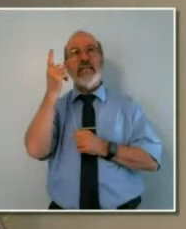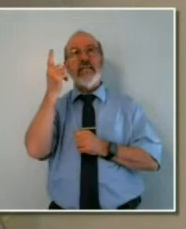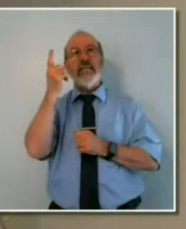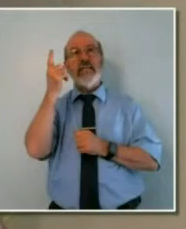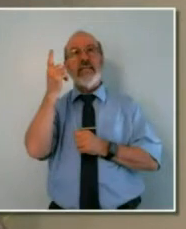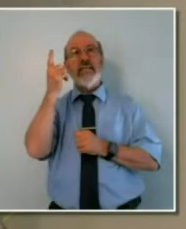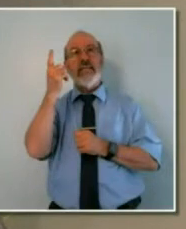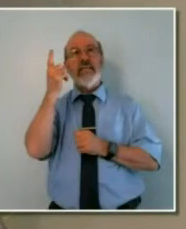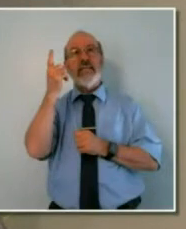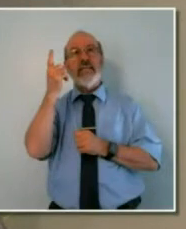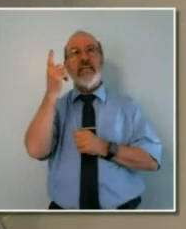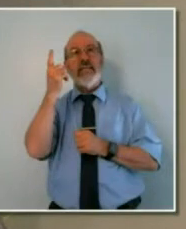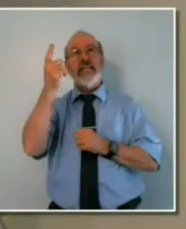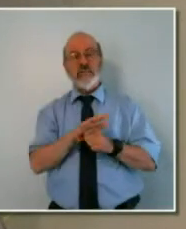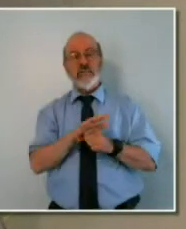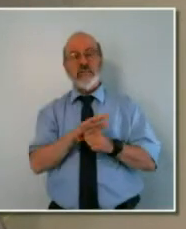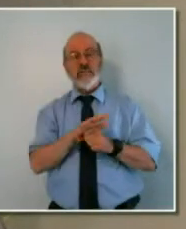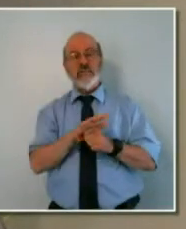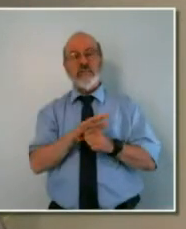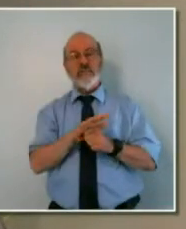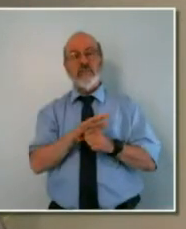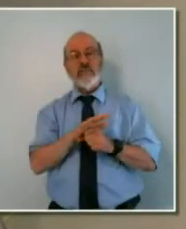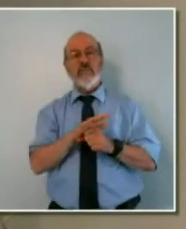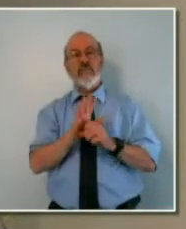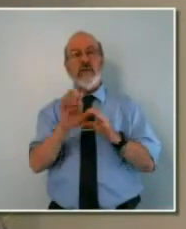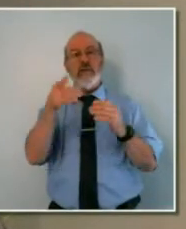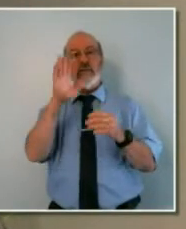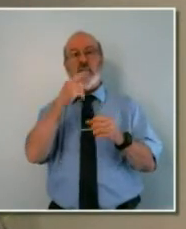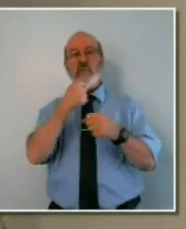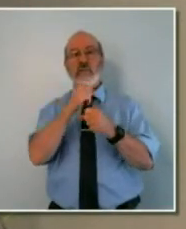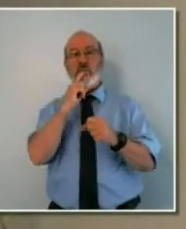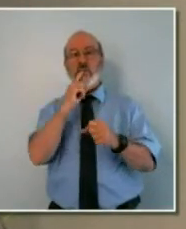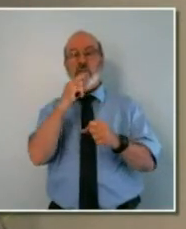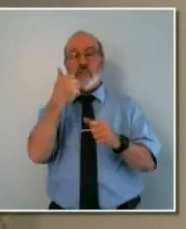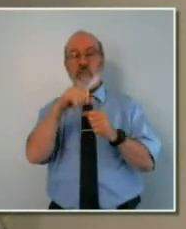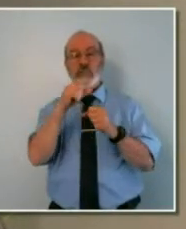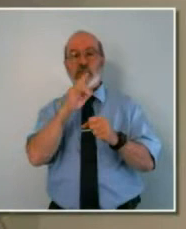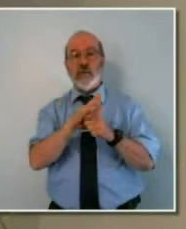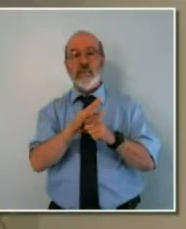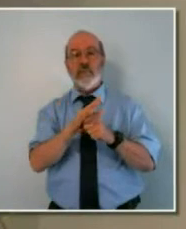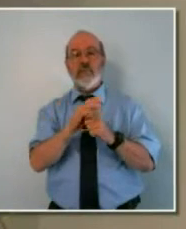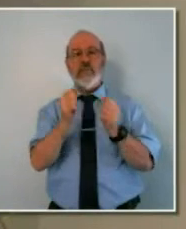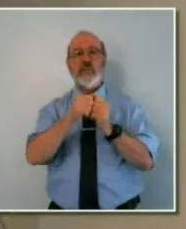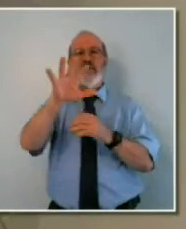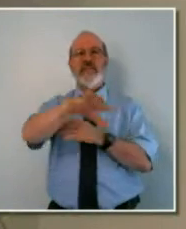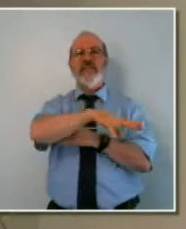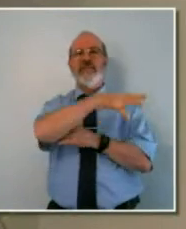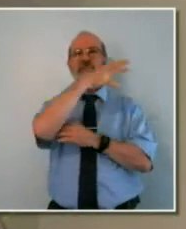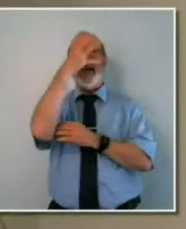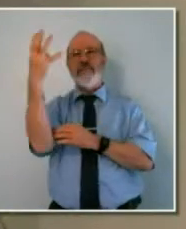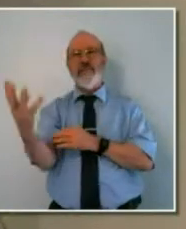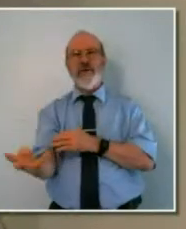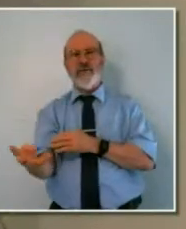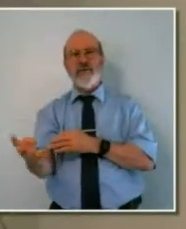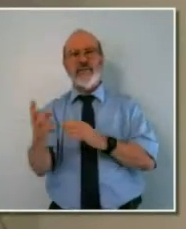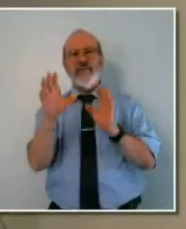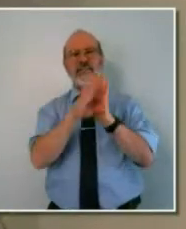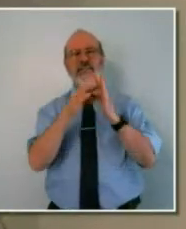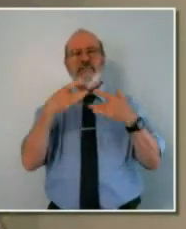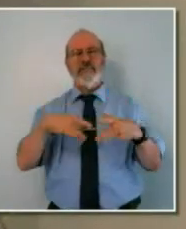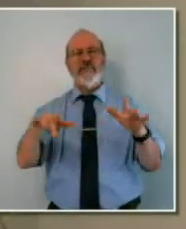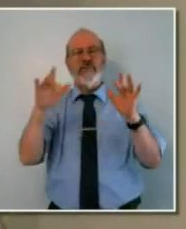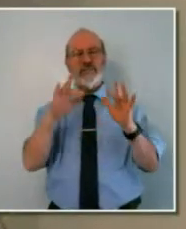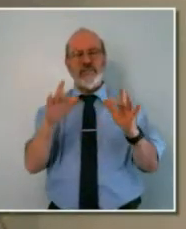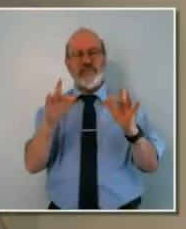covenant? With the rainbow, the symbol of mercy. He remembered for them his covenant